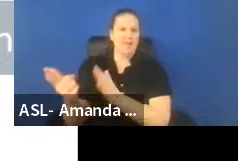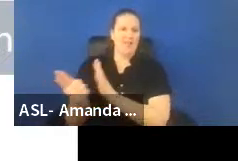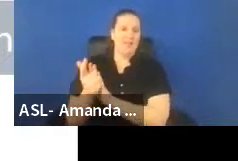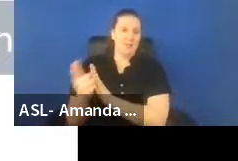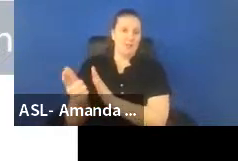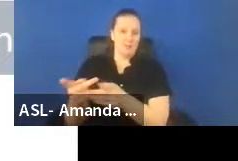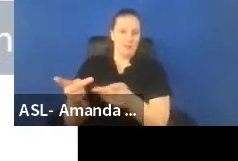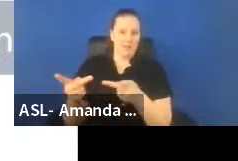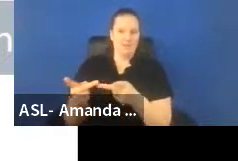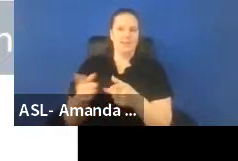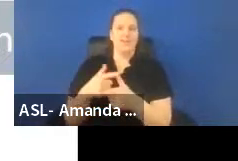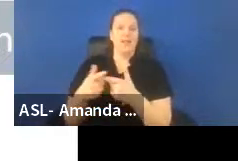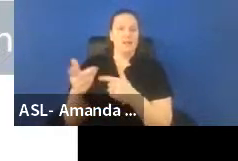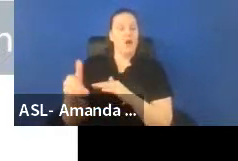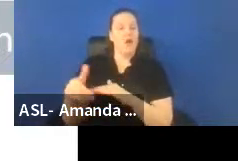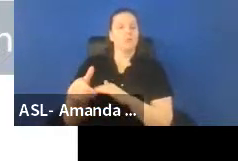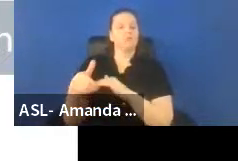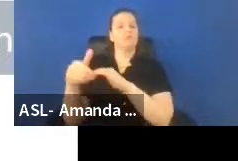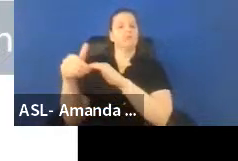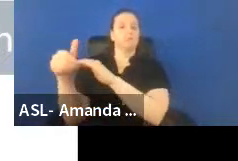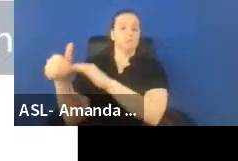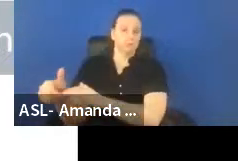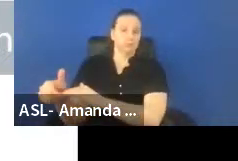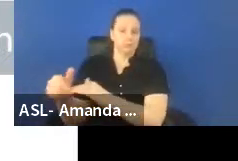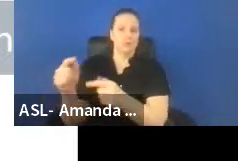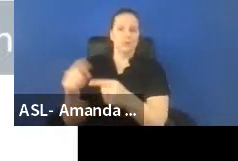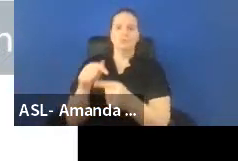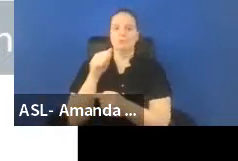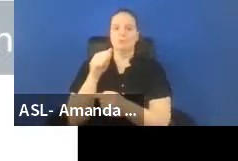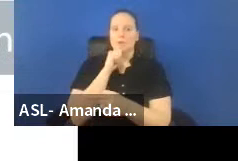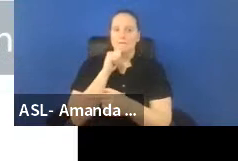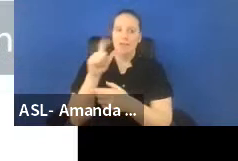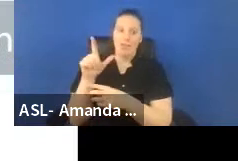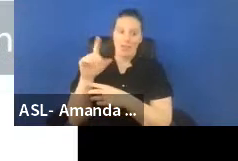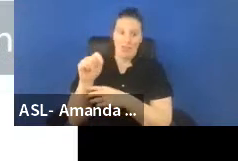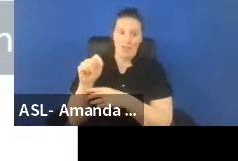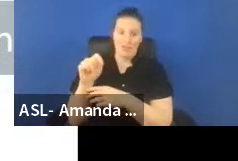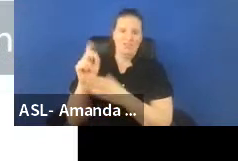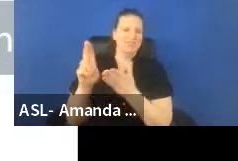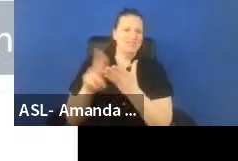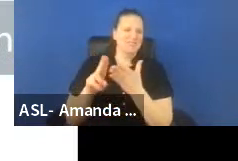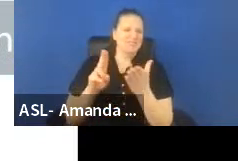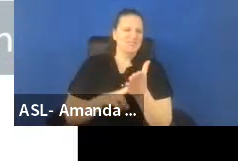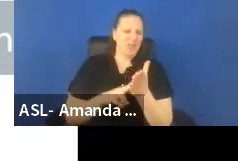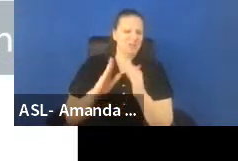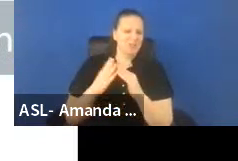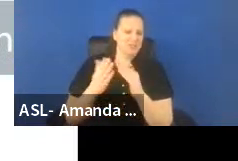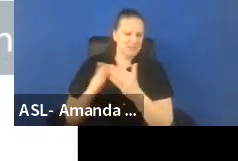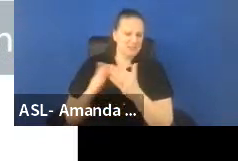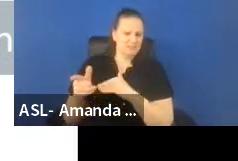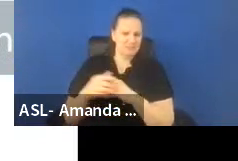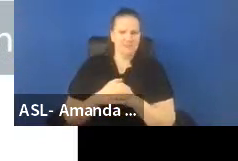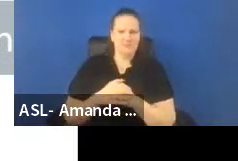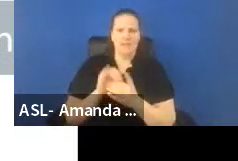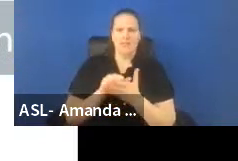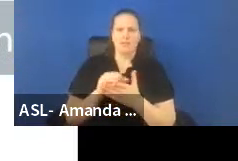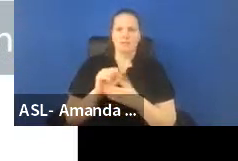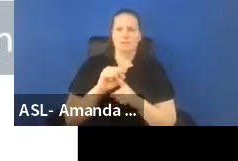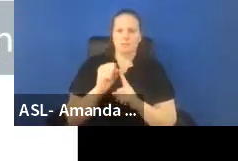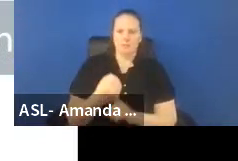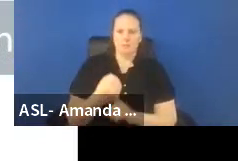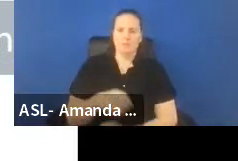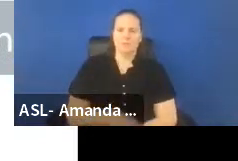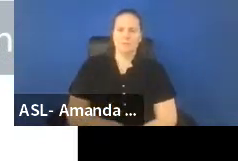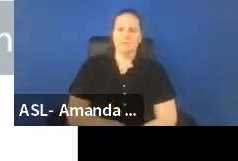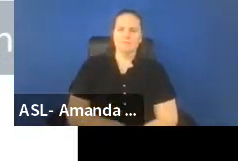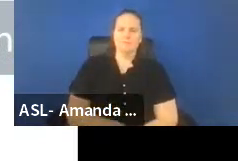then their vehicle was then towed to a private lot that the city contracts with. So this was the situation